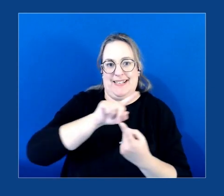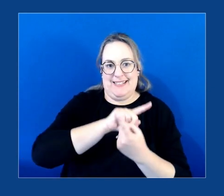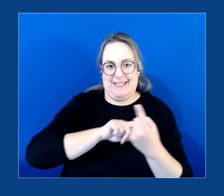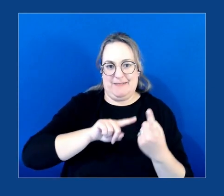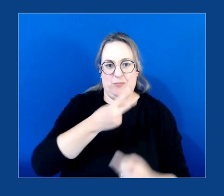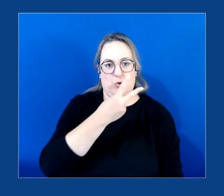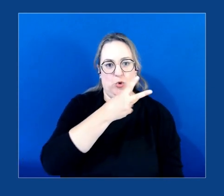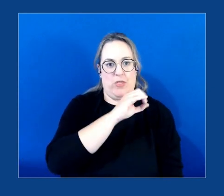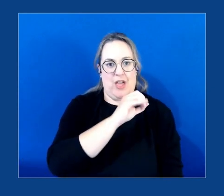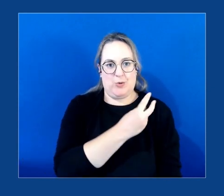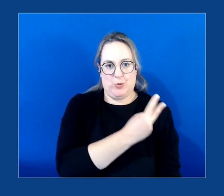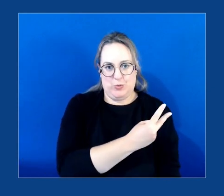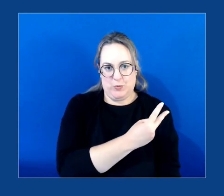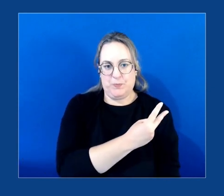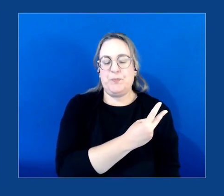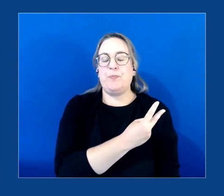me is the way in which